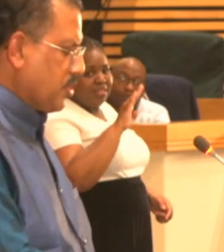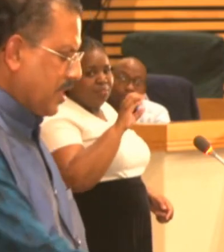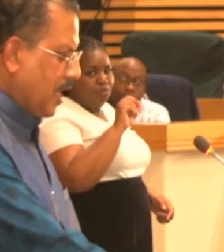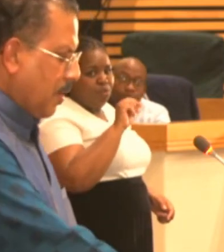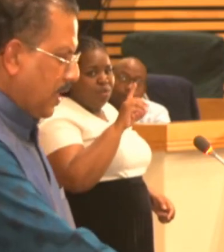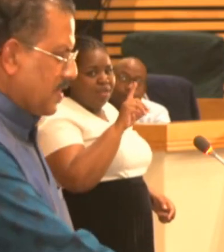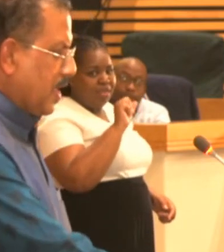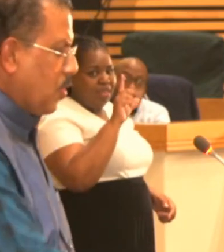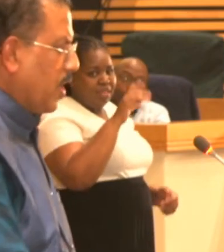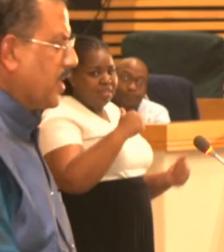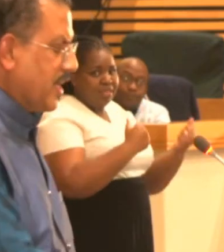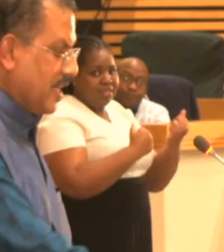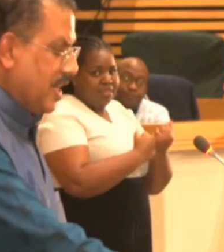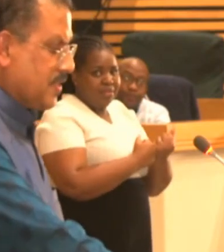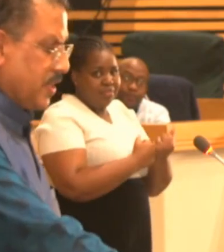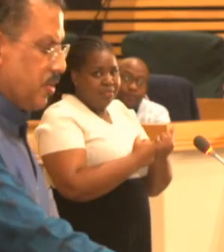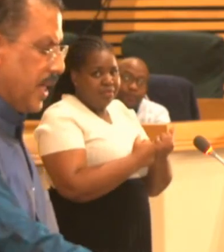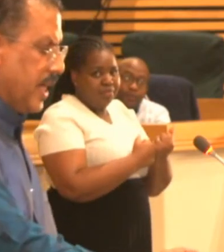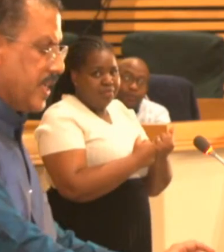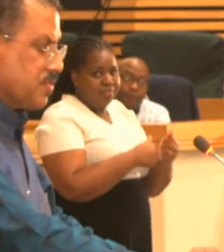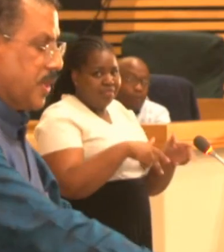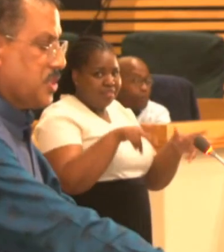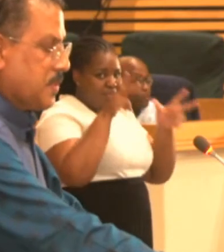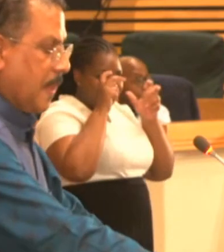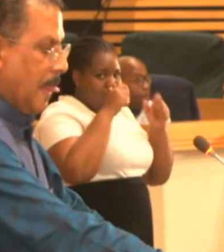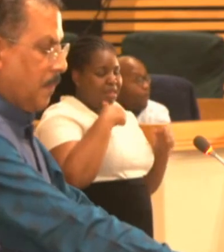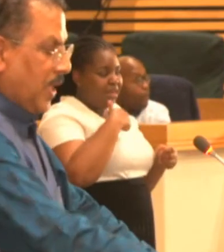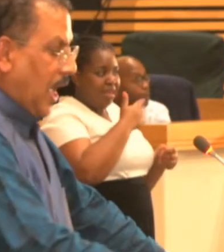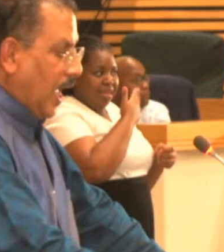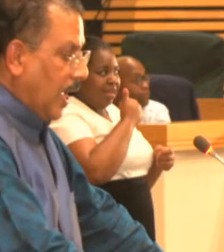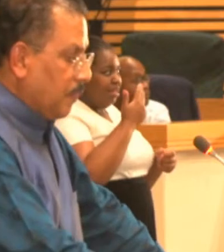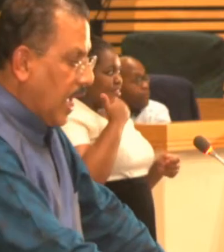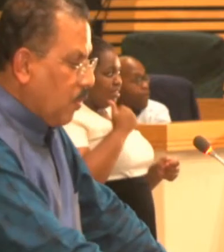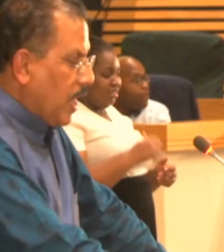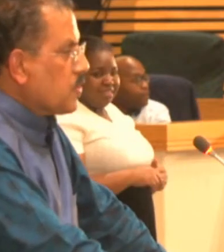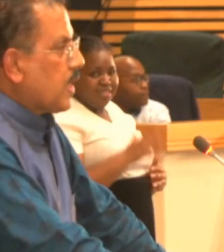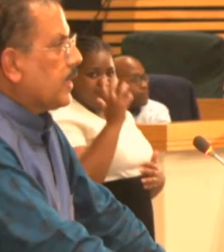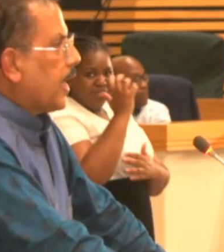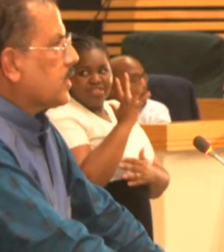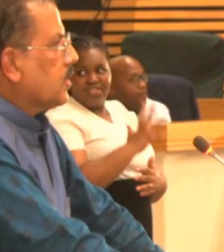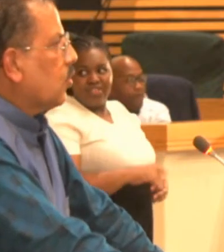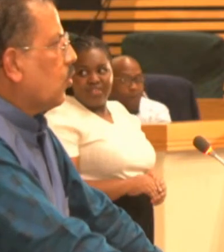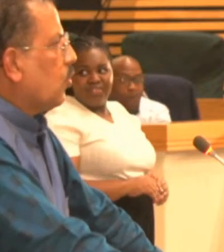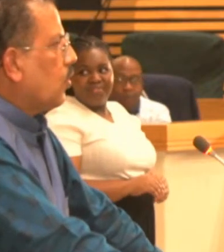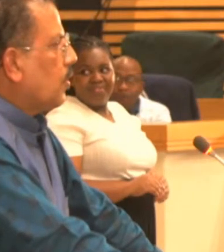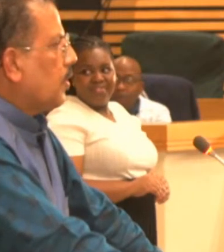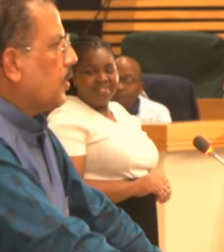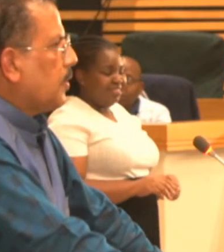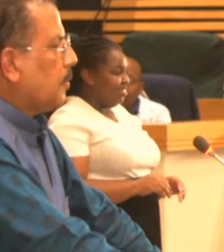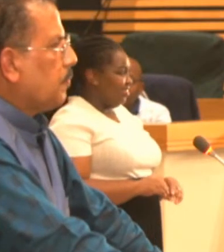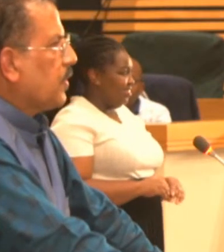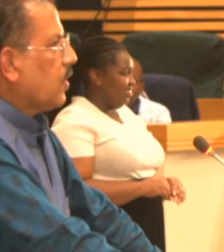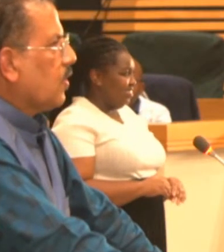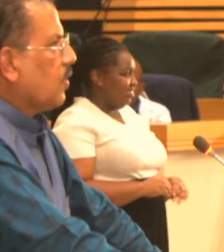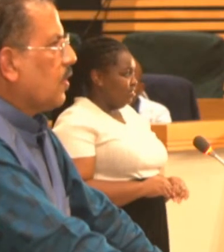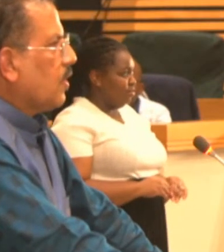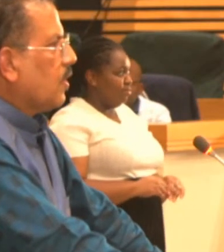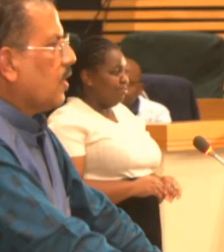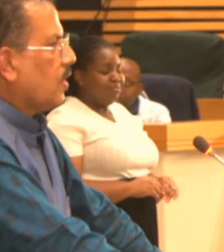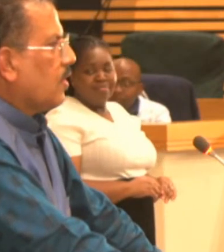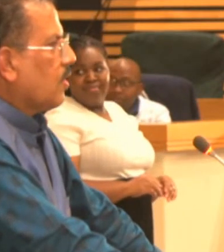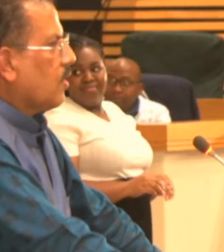motion please keep quiet and listen to my nice speech um I want to say that honorable can you